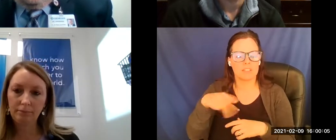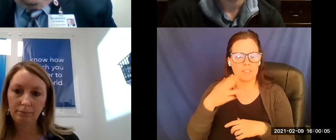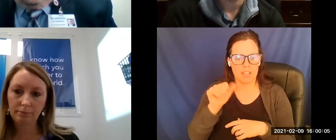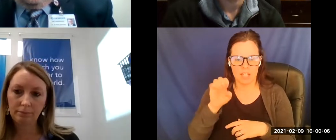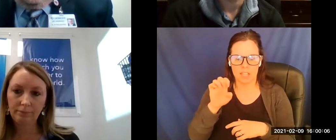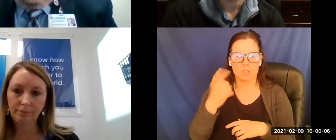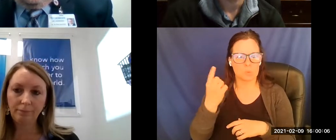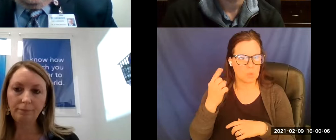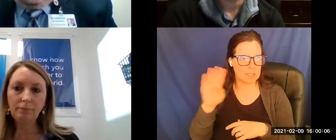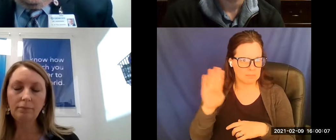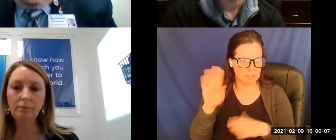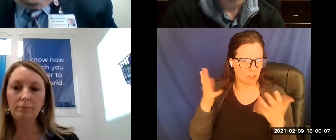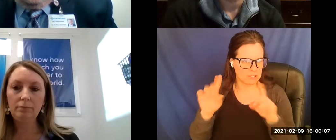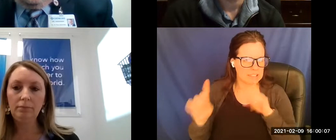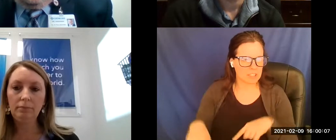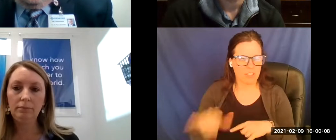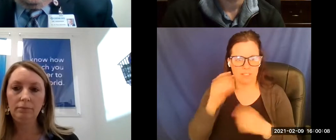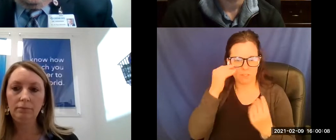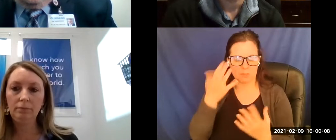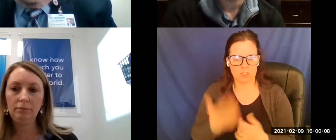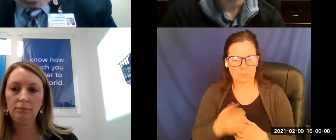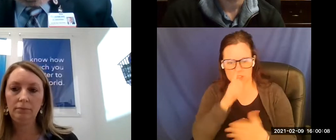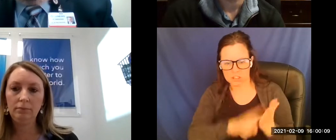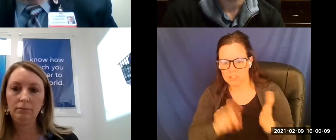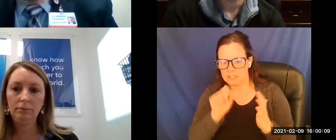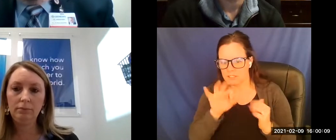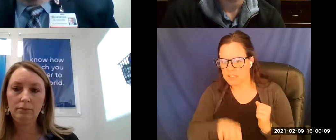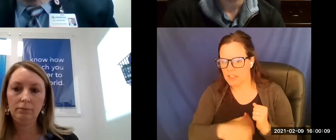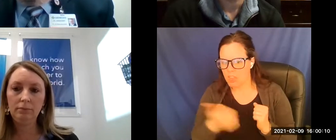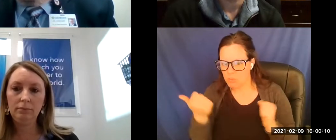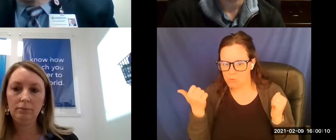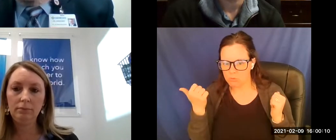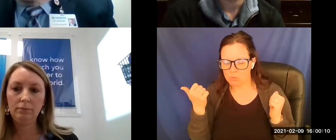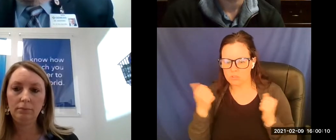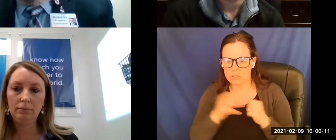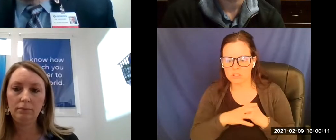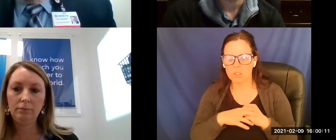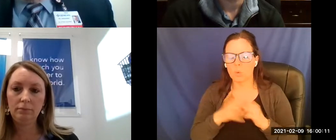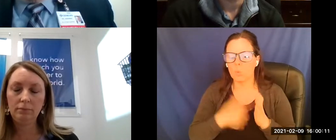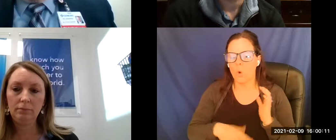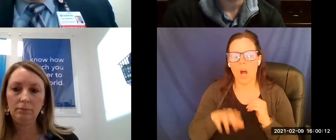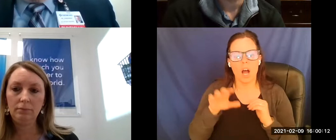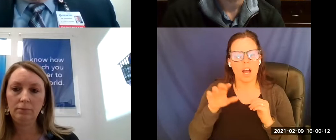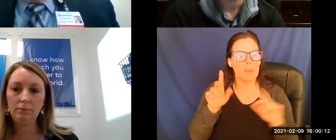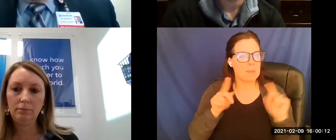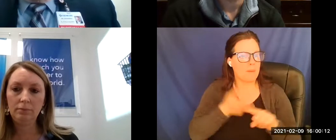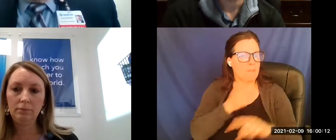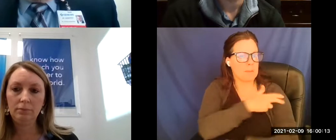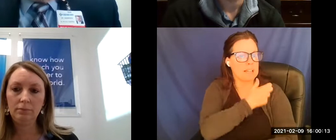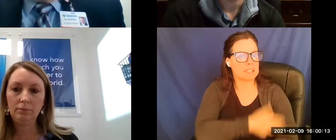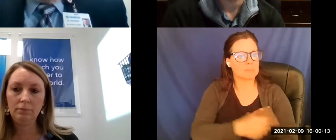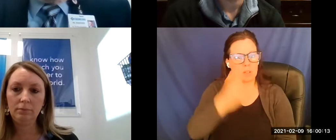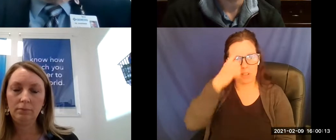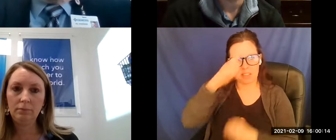And so that information is there, just checking to see if there's any additional. What did the officials from the hospital think of